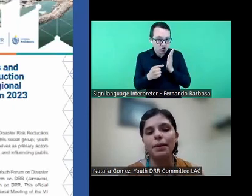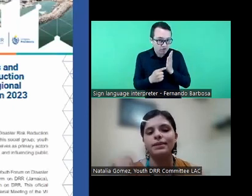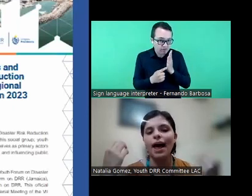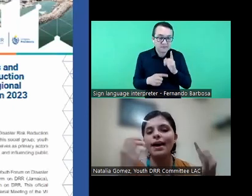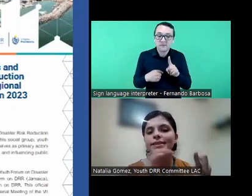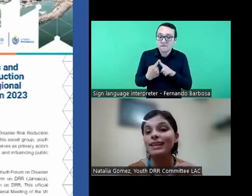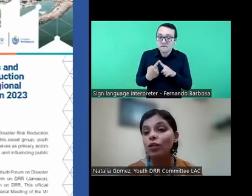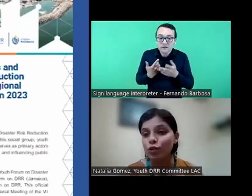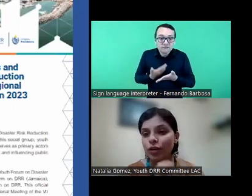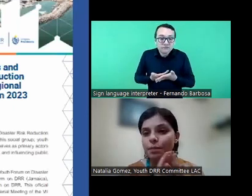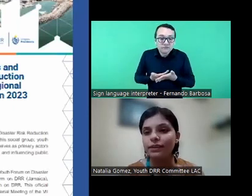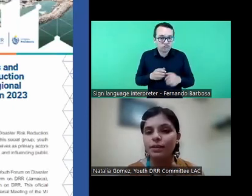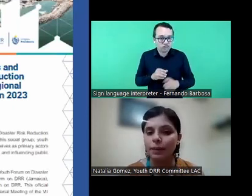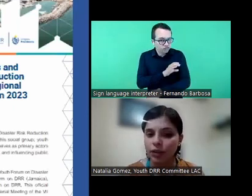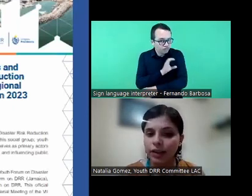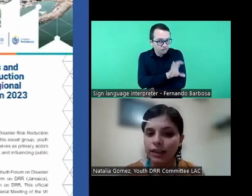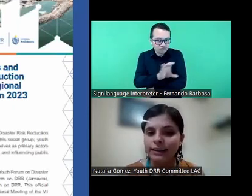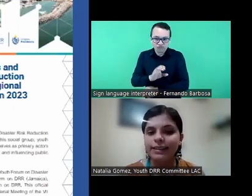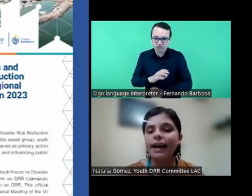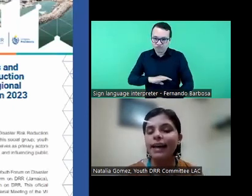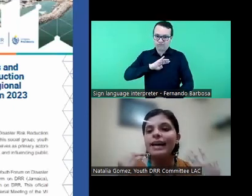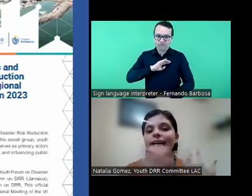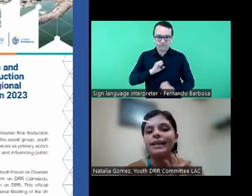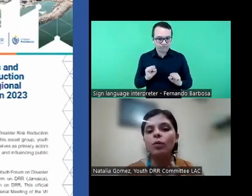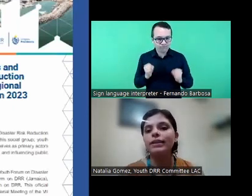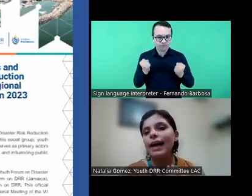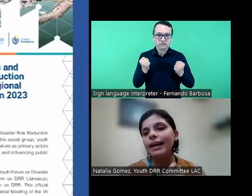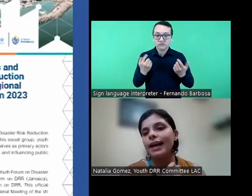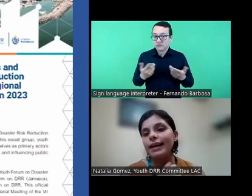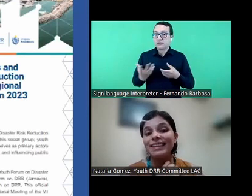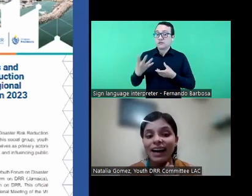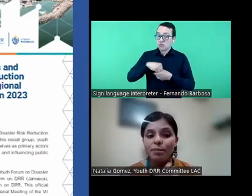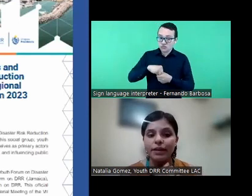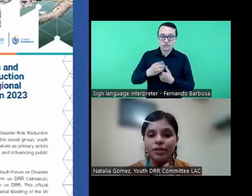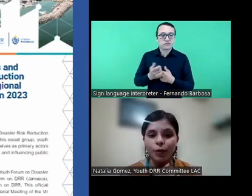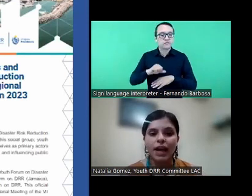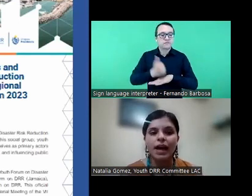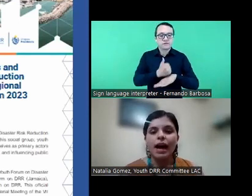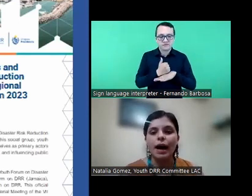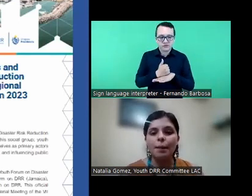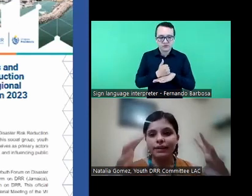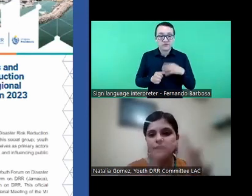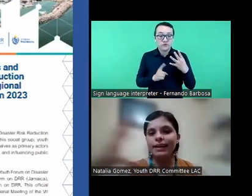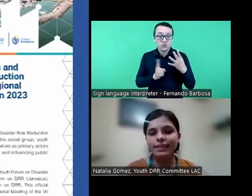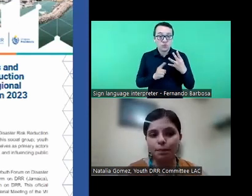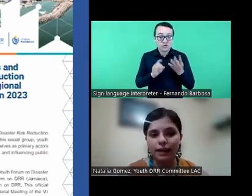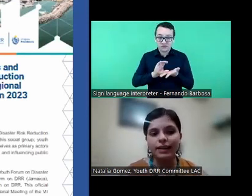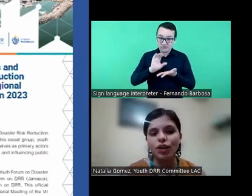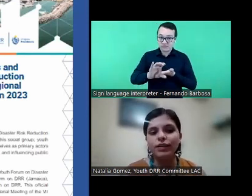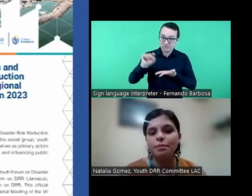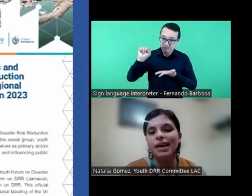education, science and technology, then strengthening of capabilities, inclusion and participation is the 3rd area, and the 4th area is